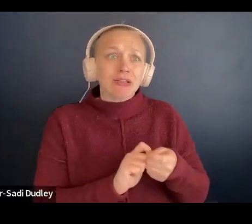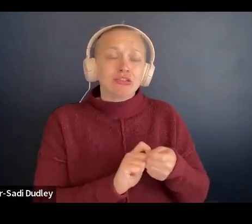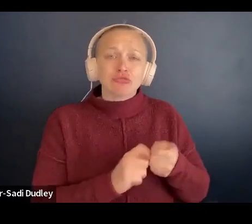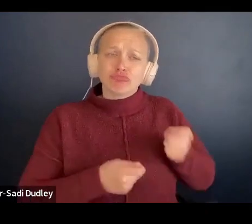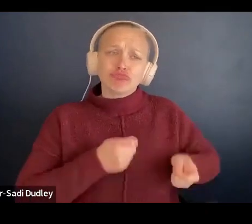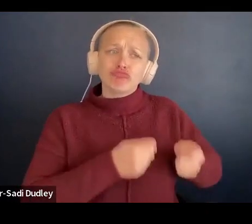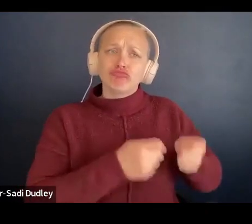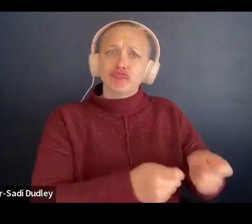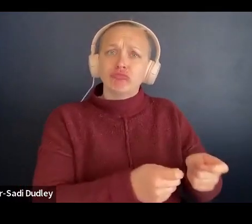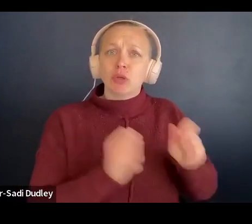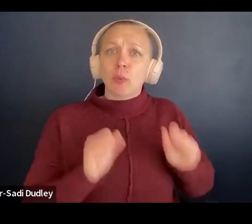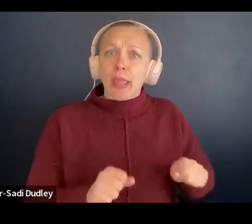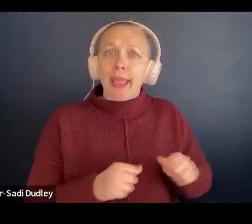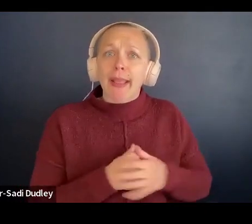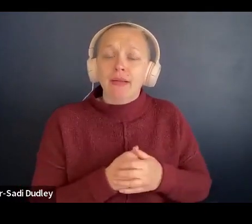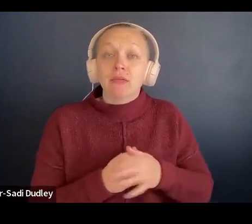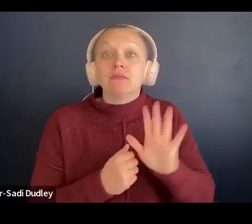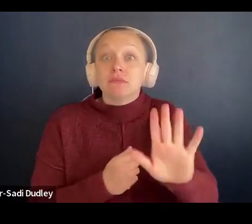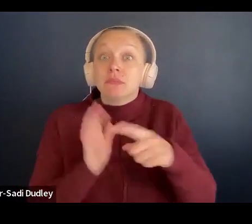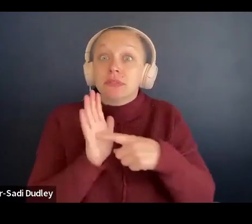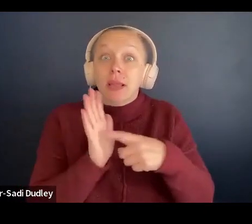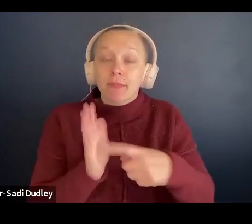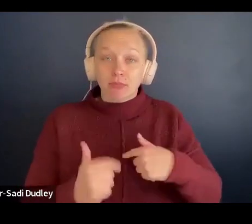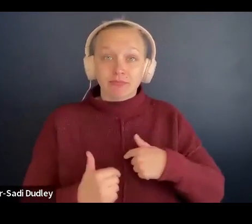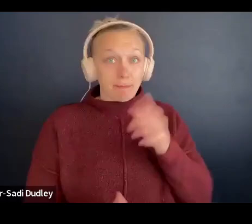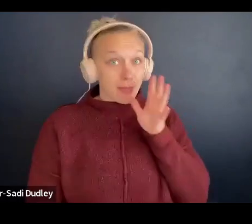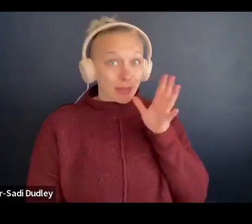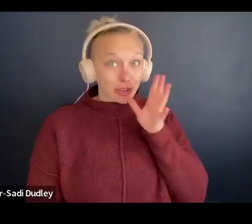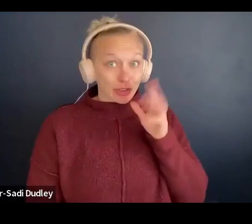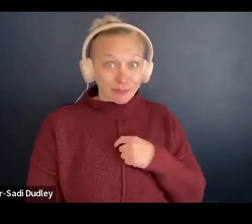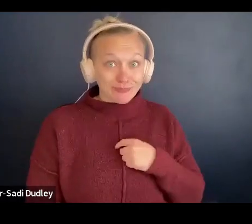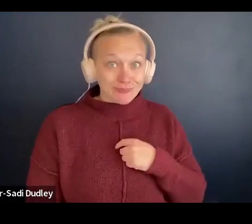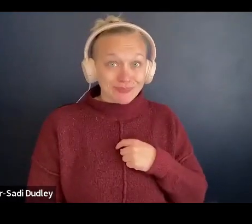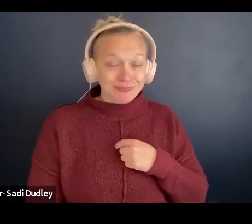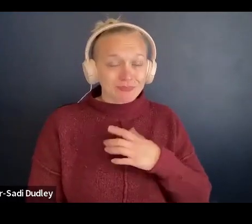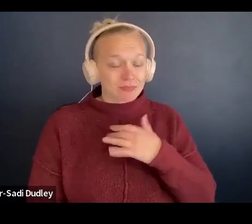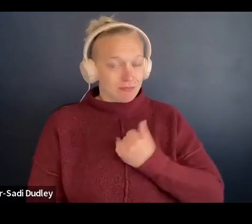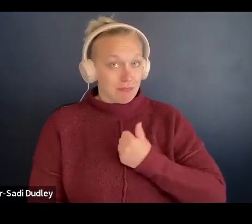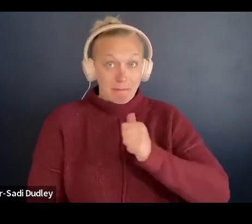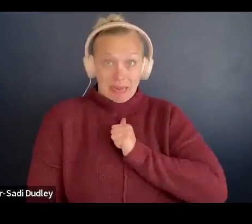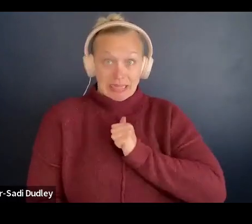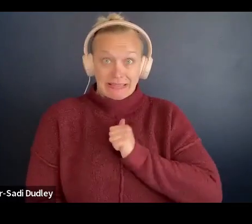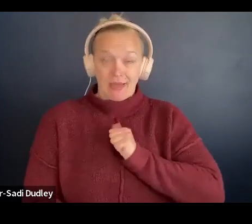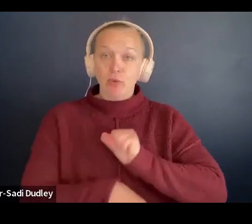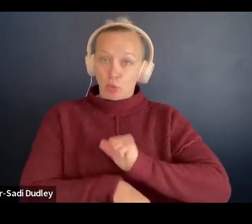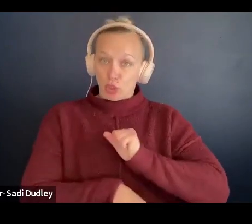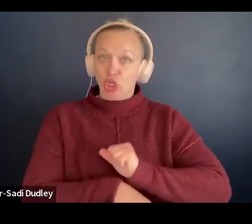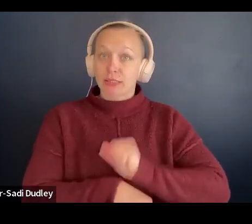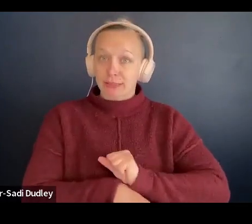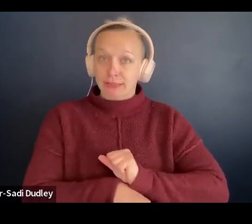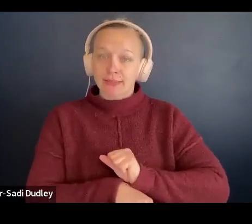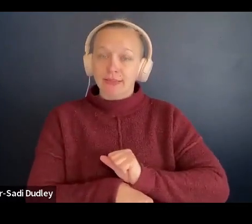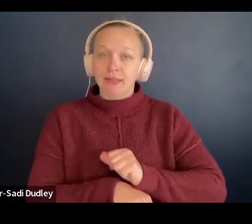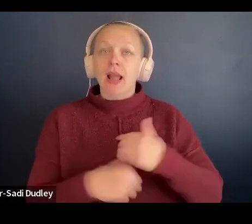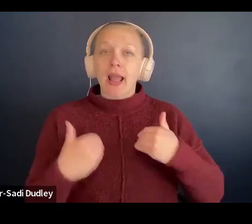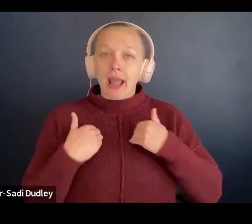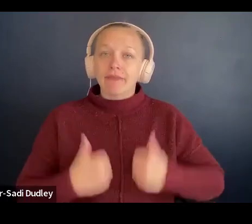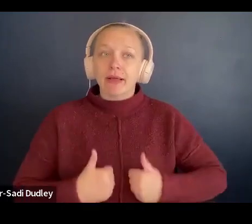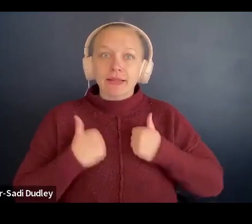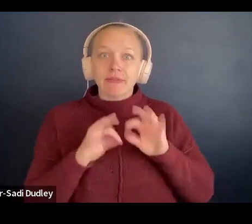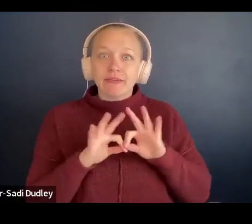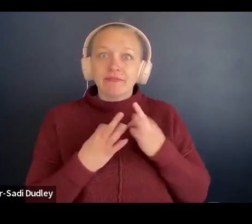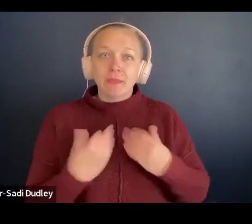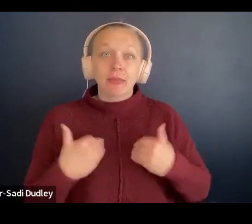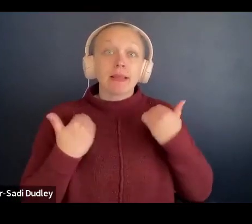circumstances or preferences. For example, as a mother right now, myself in the workforce, I have a living family, I've got